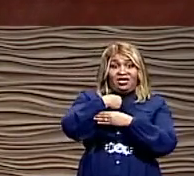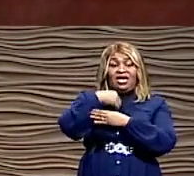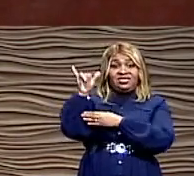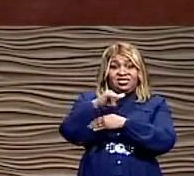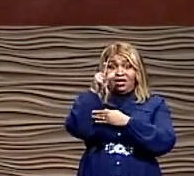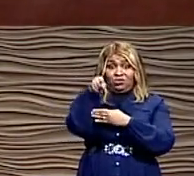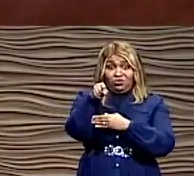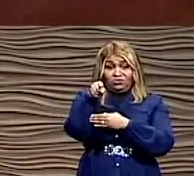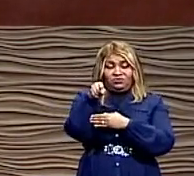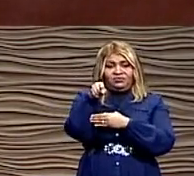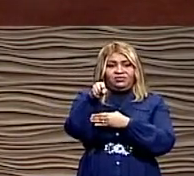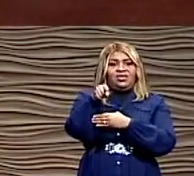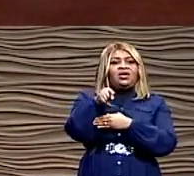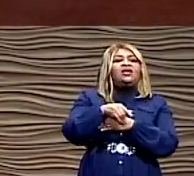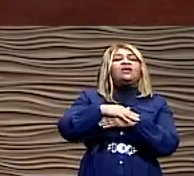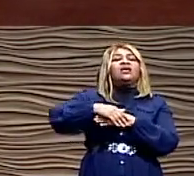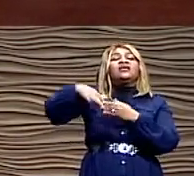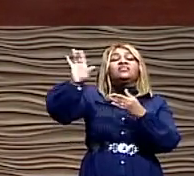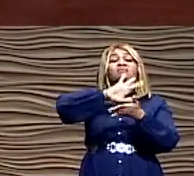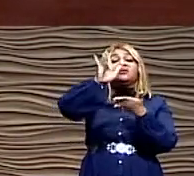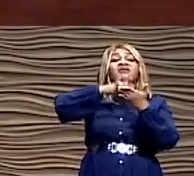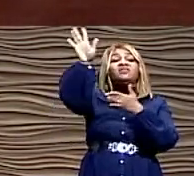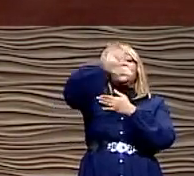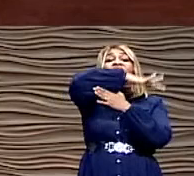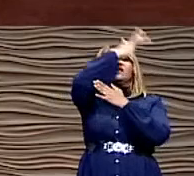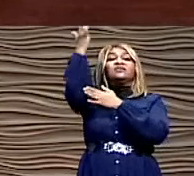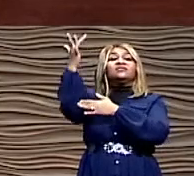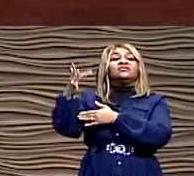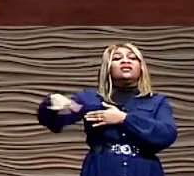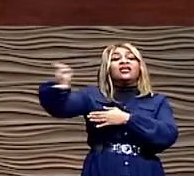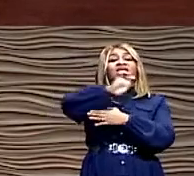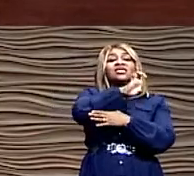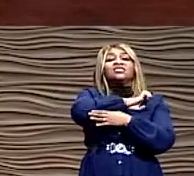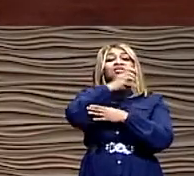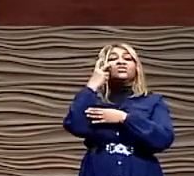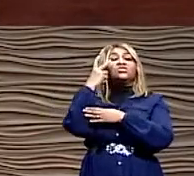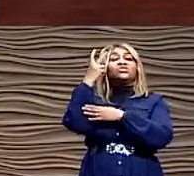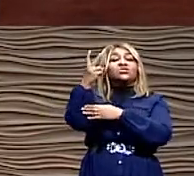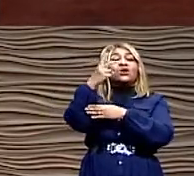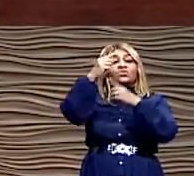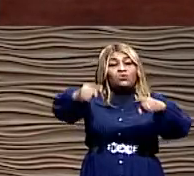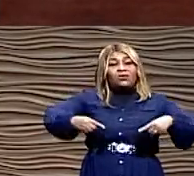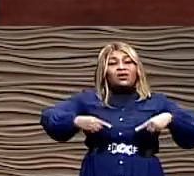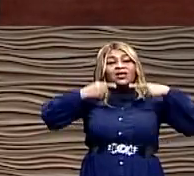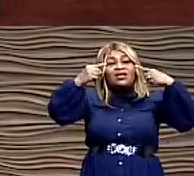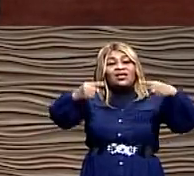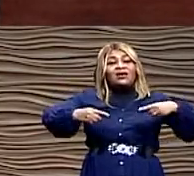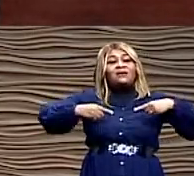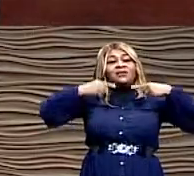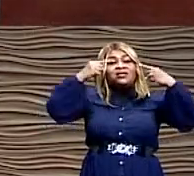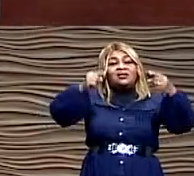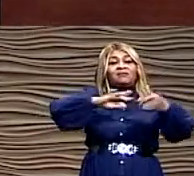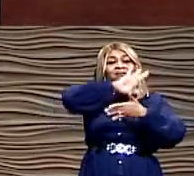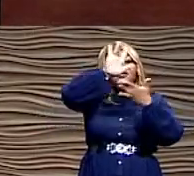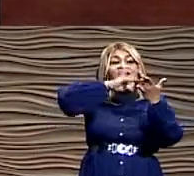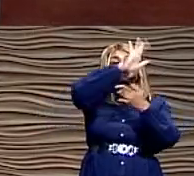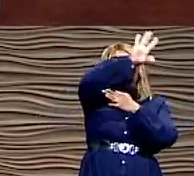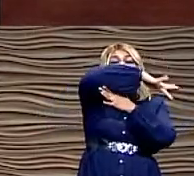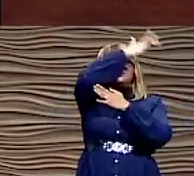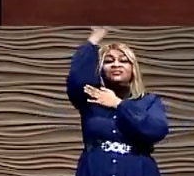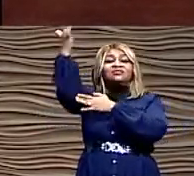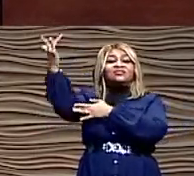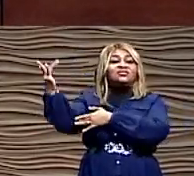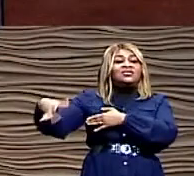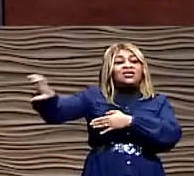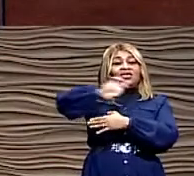talk about you, way in the middle of the air. Ezekiel saw the wheel, way up in the middle of the